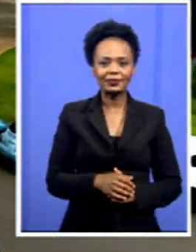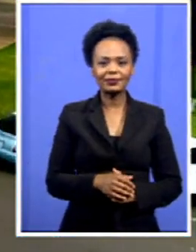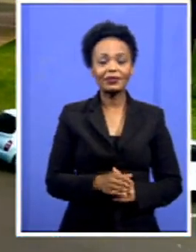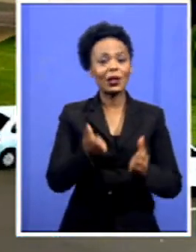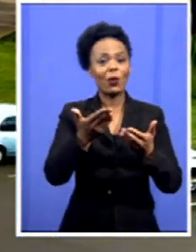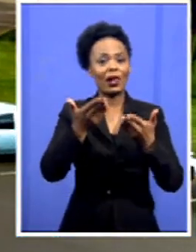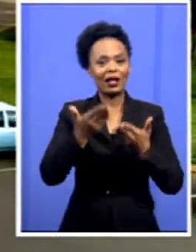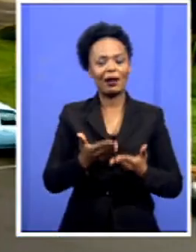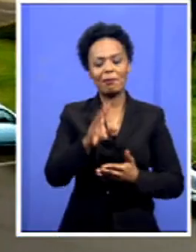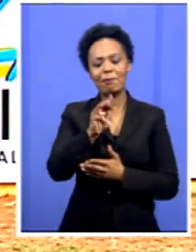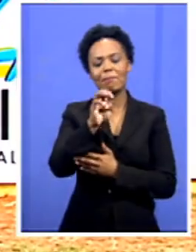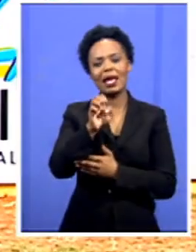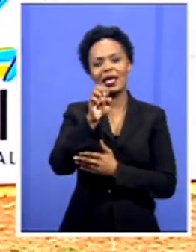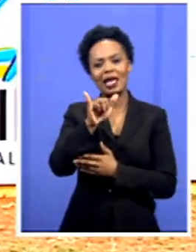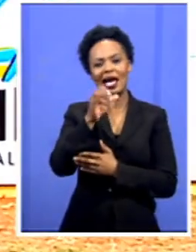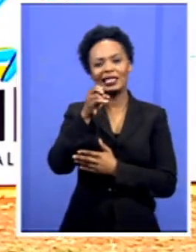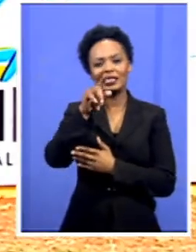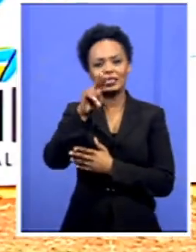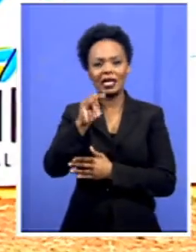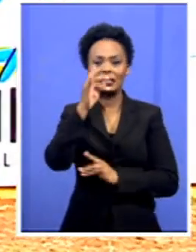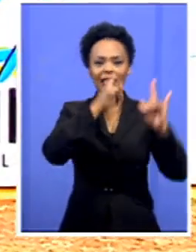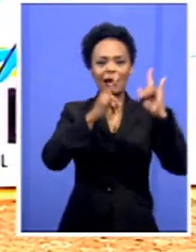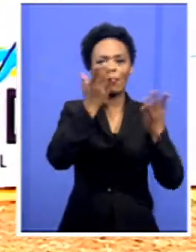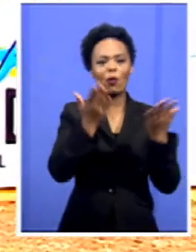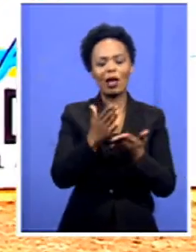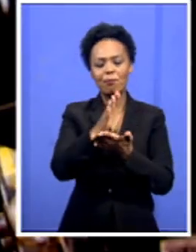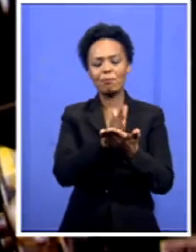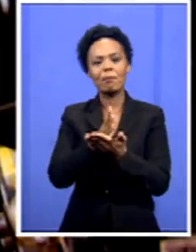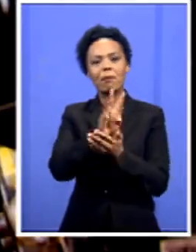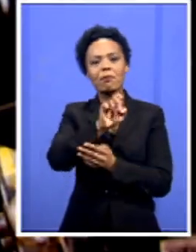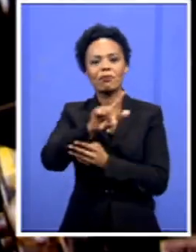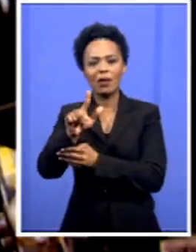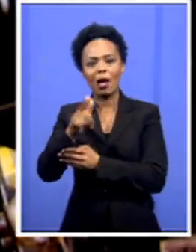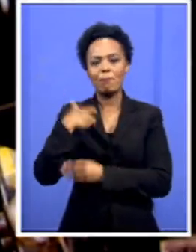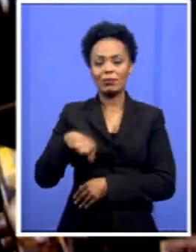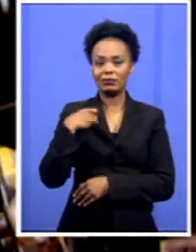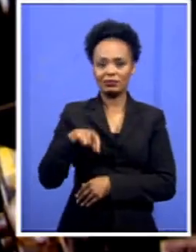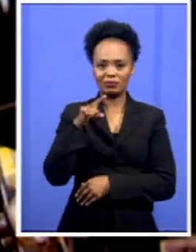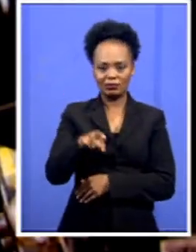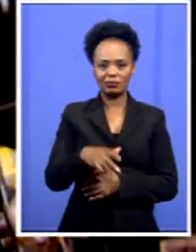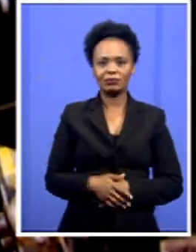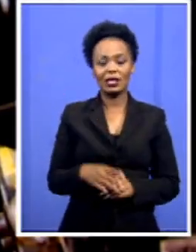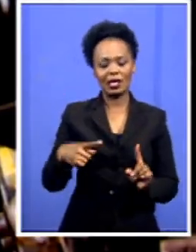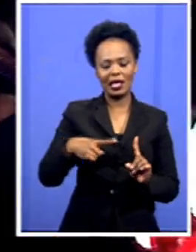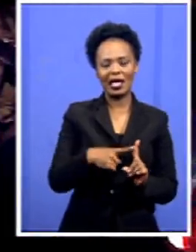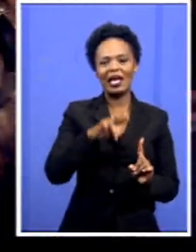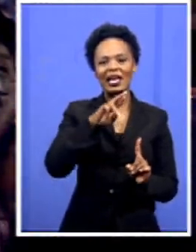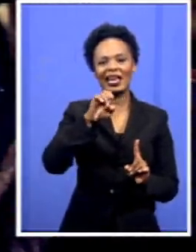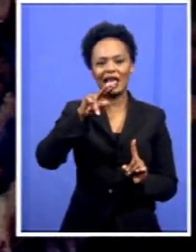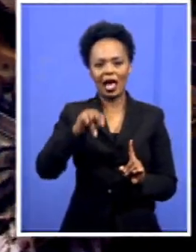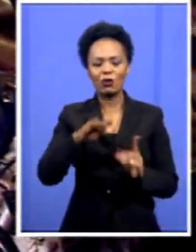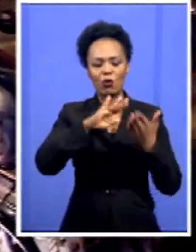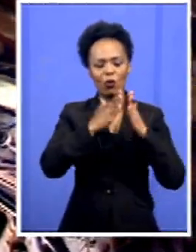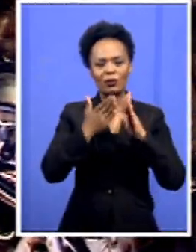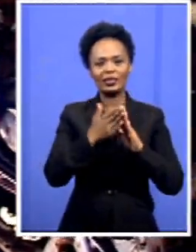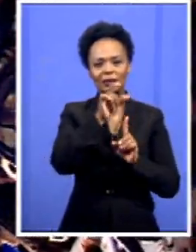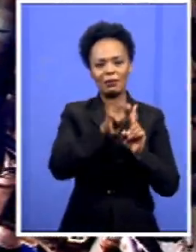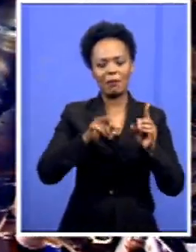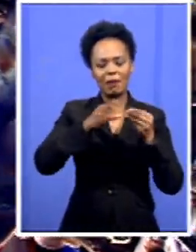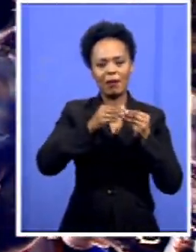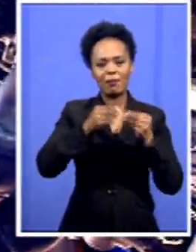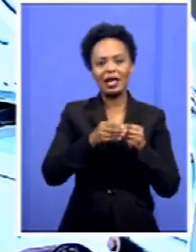Welcome to Meyerton, a suburb within the Midva municipality. This is Ryan Harding, a resident and a businessman